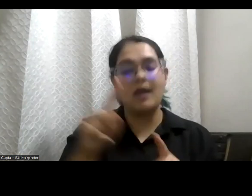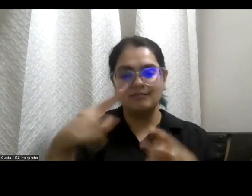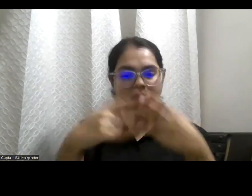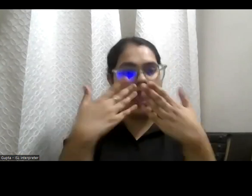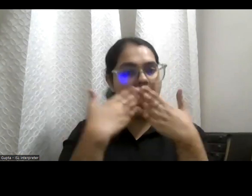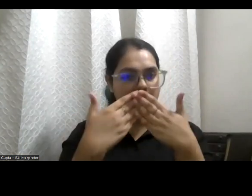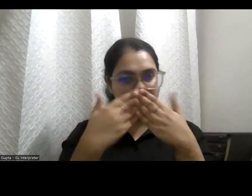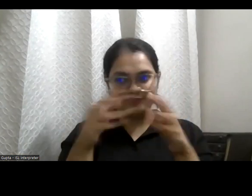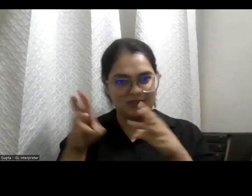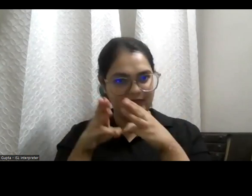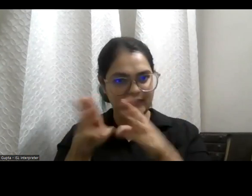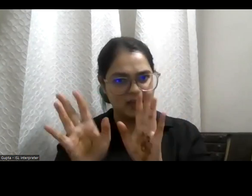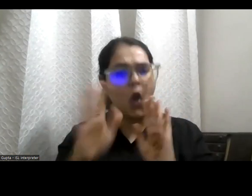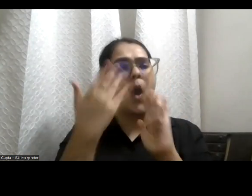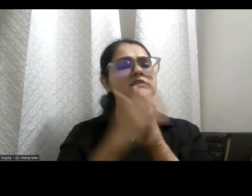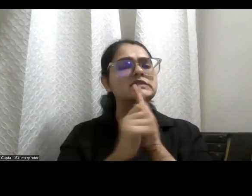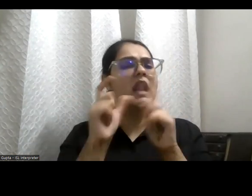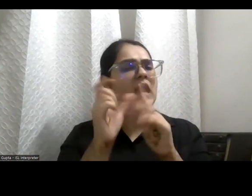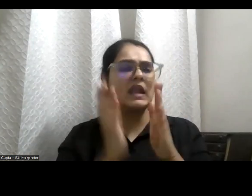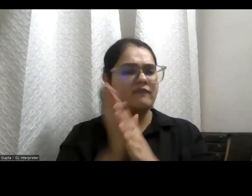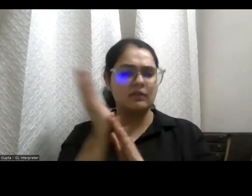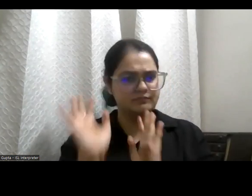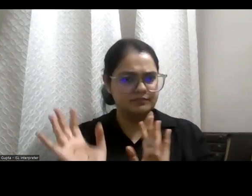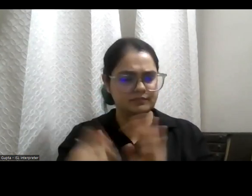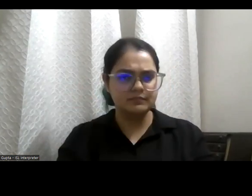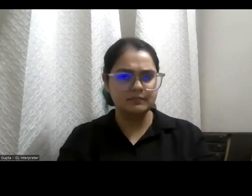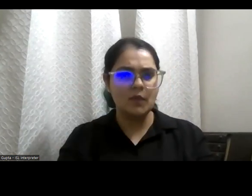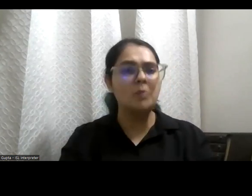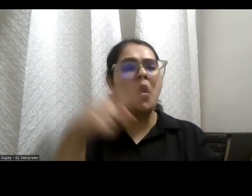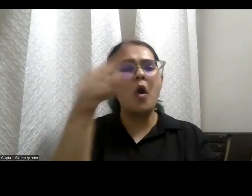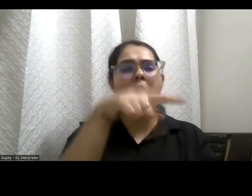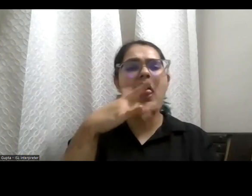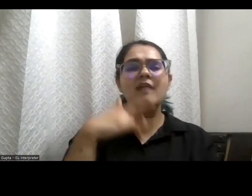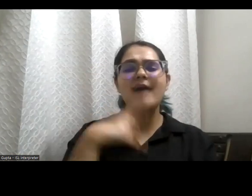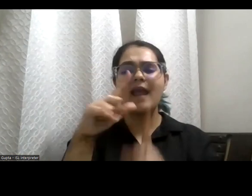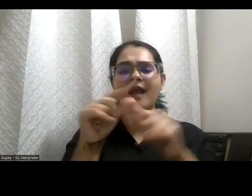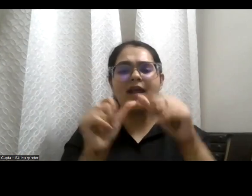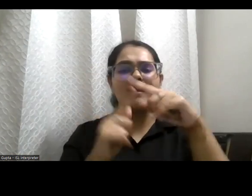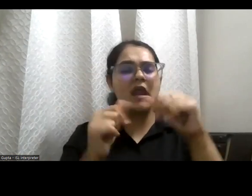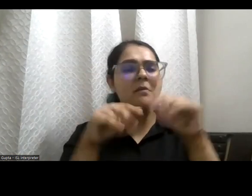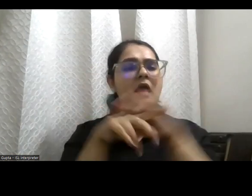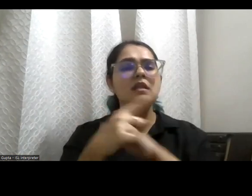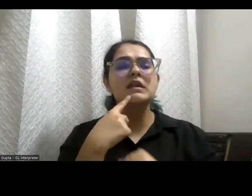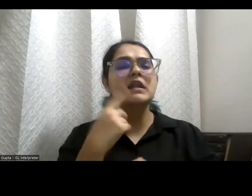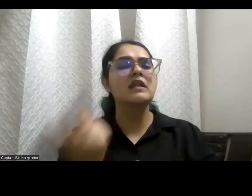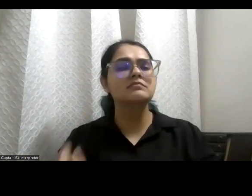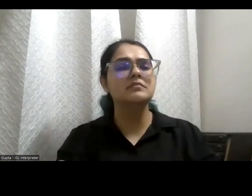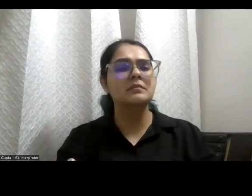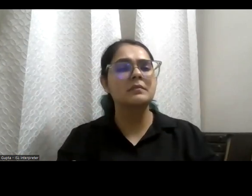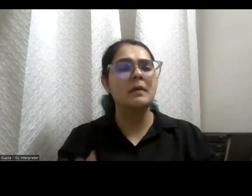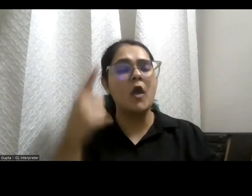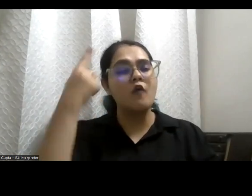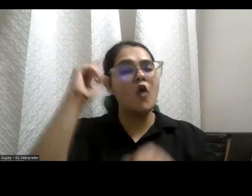education field, education or skill development, that is a broad area, you'll find the data suggests, especially for a country, I think that's true for